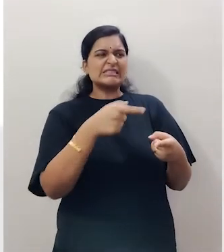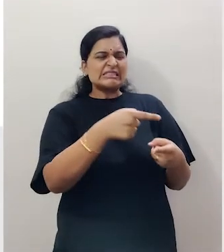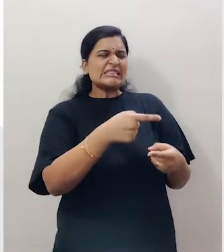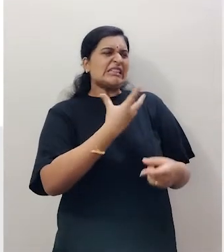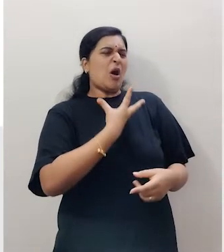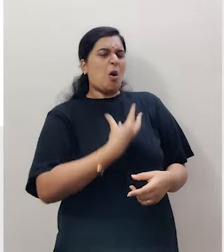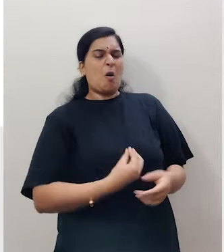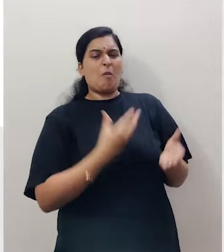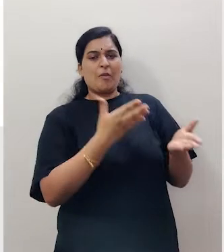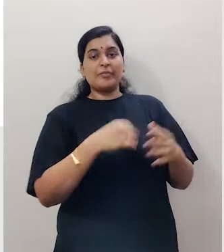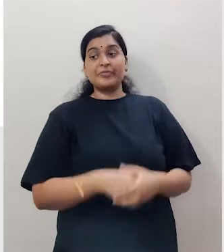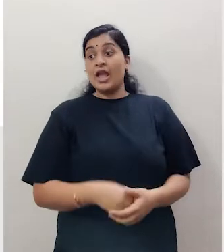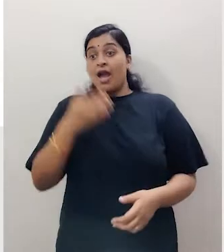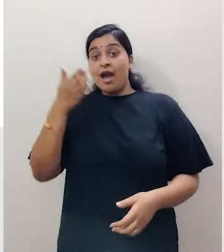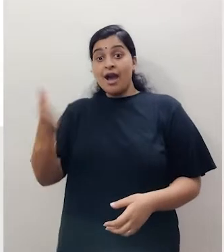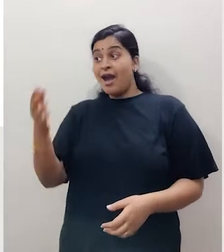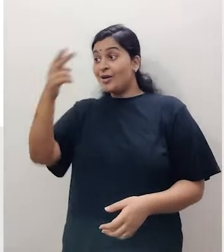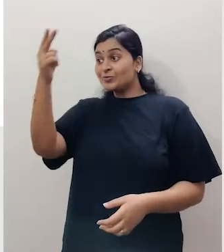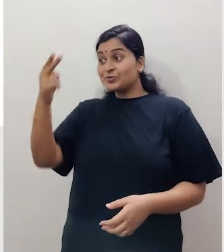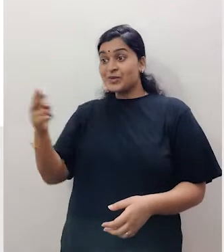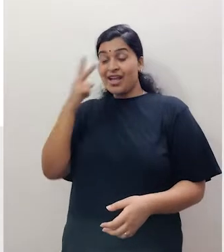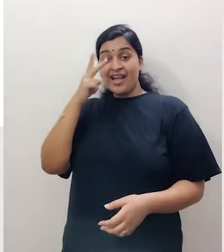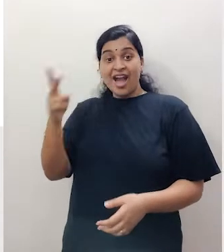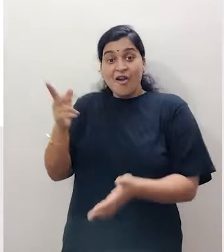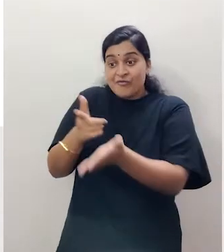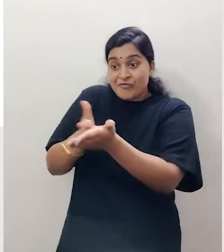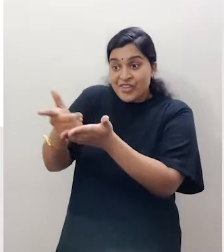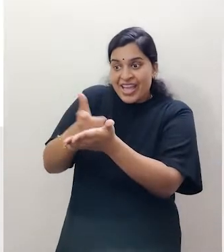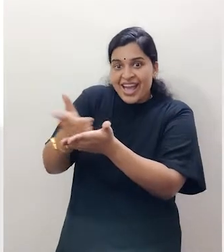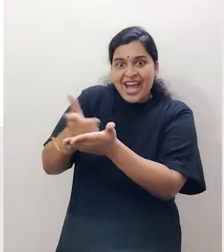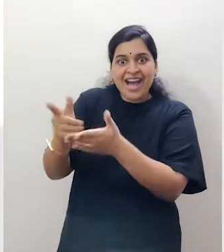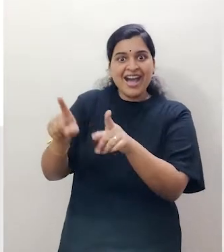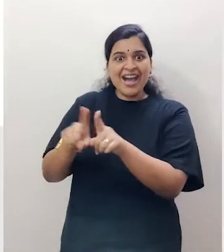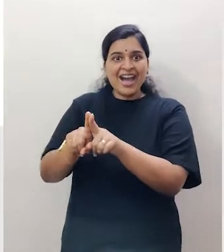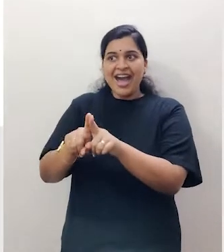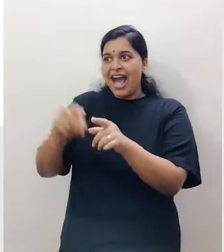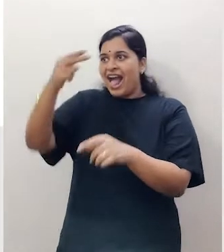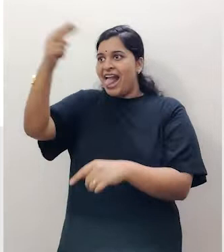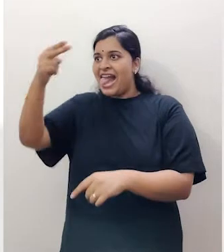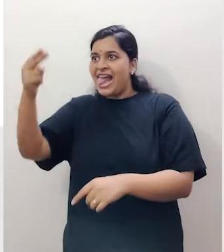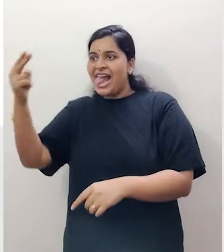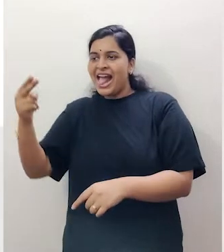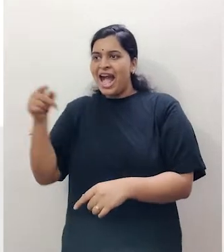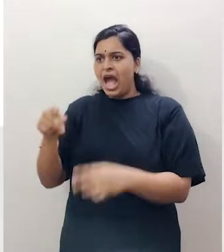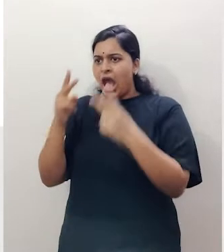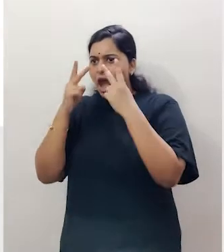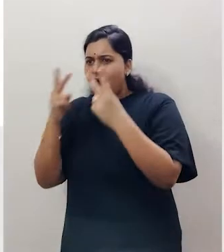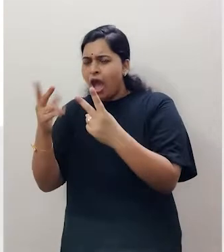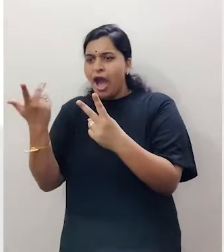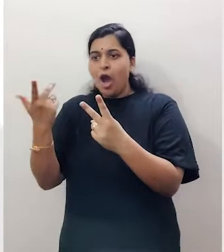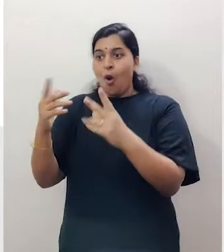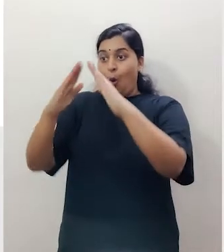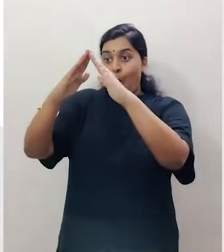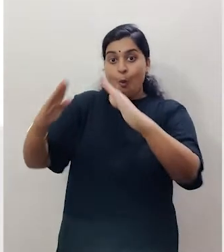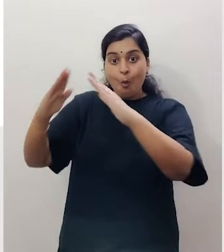about scenes from the village, and if you look closely enough, you might find yourself transported to this charming environment. Inside